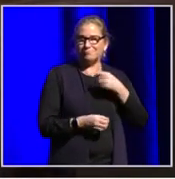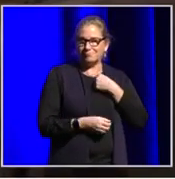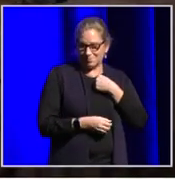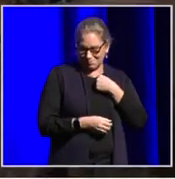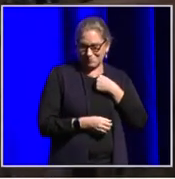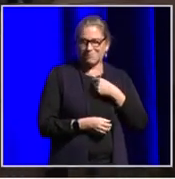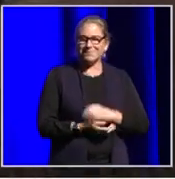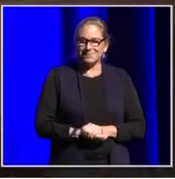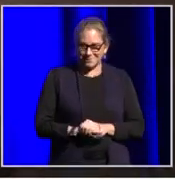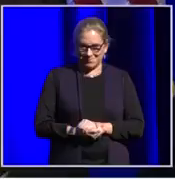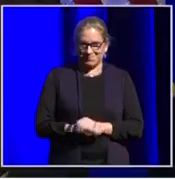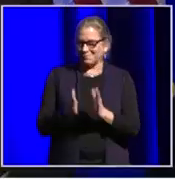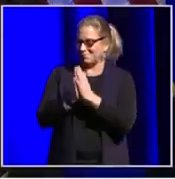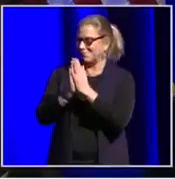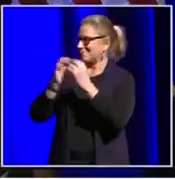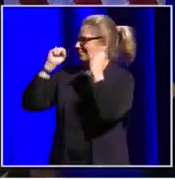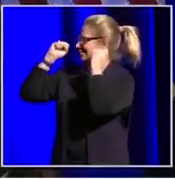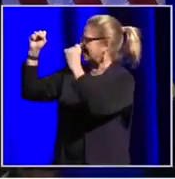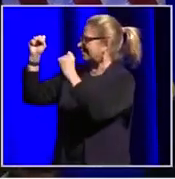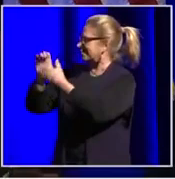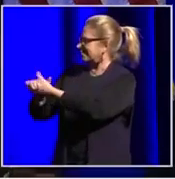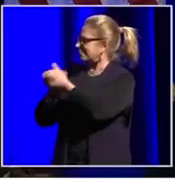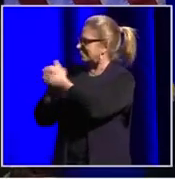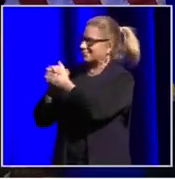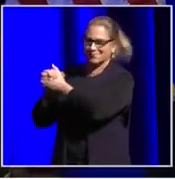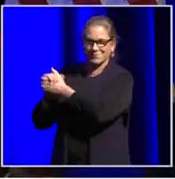enter. Congratulations. Thank you.